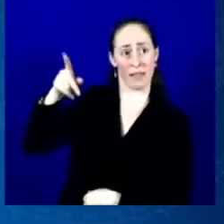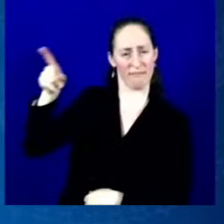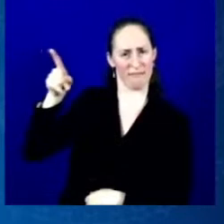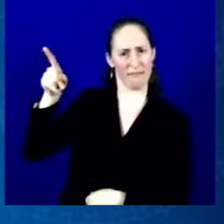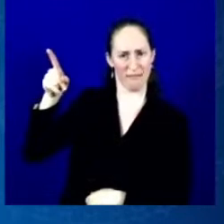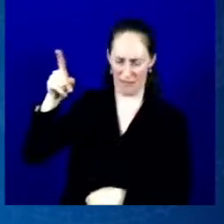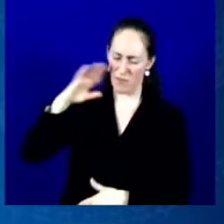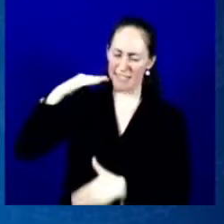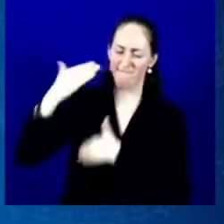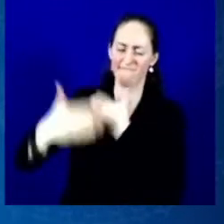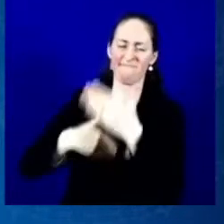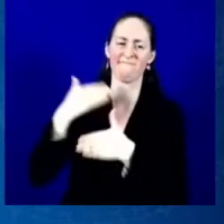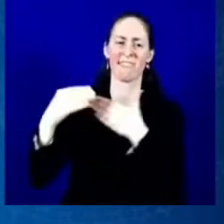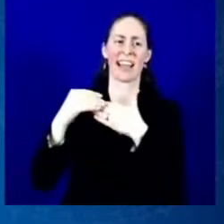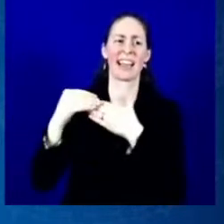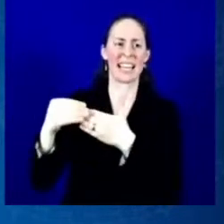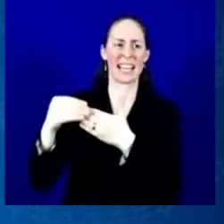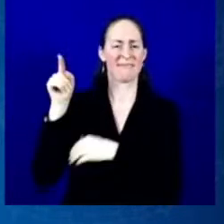done.